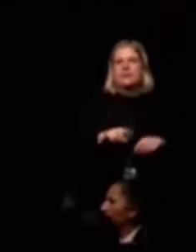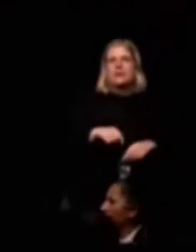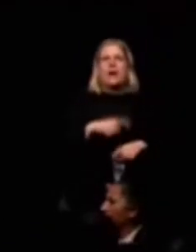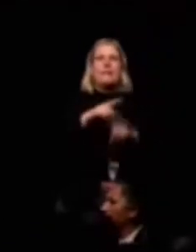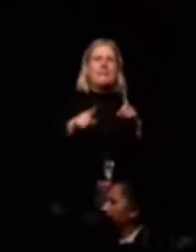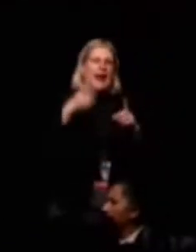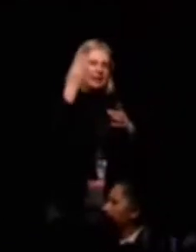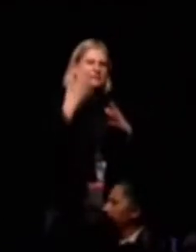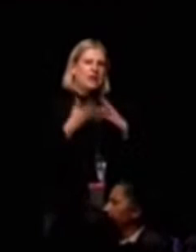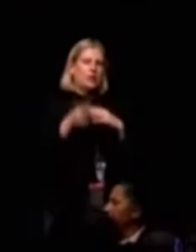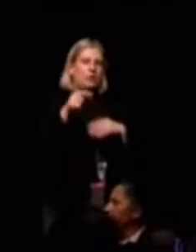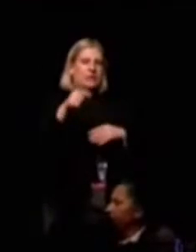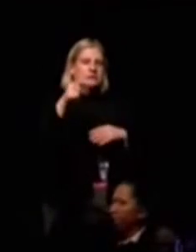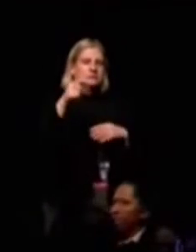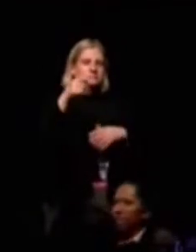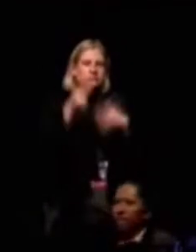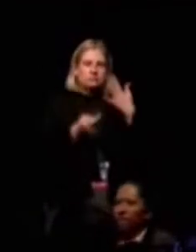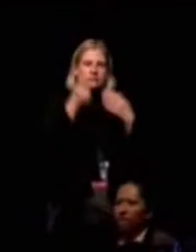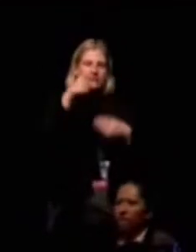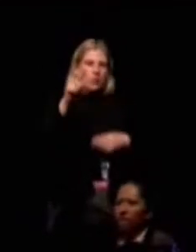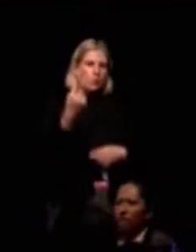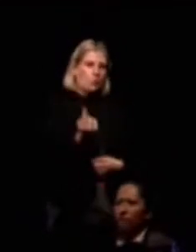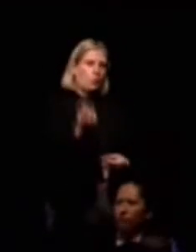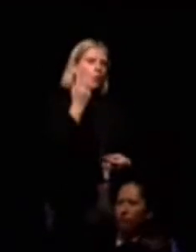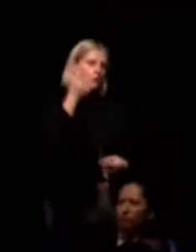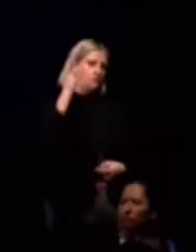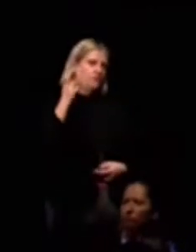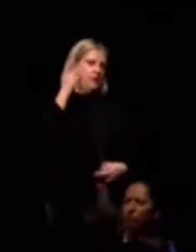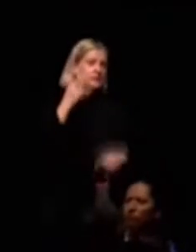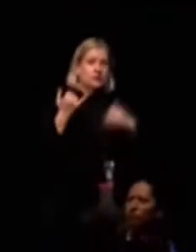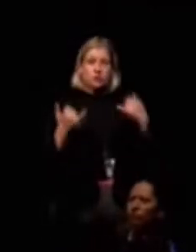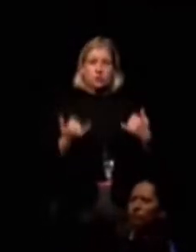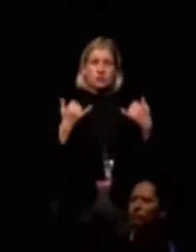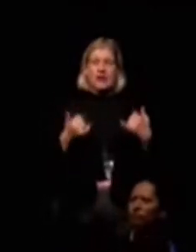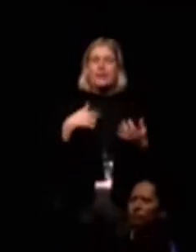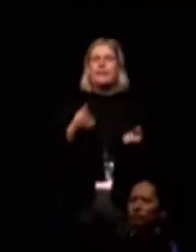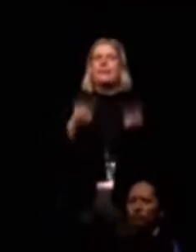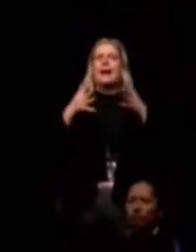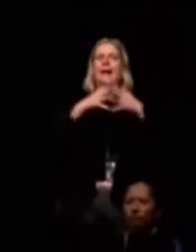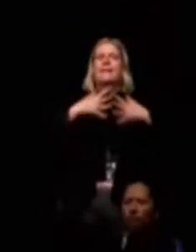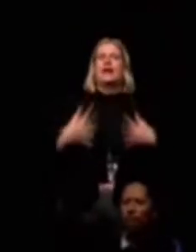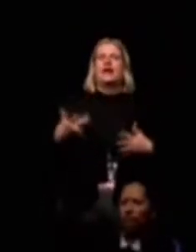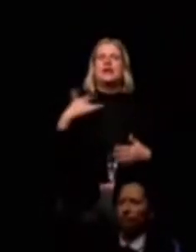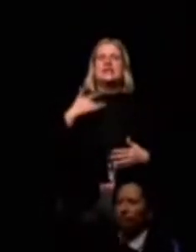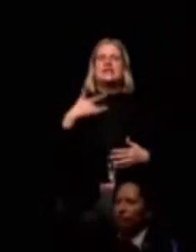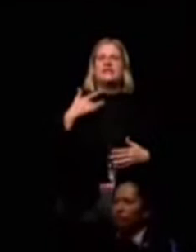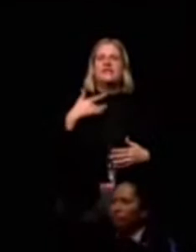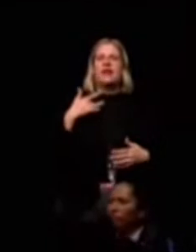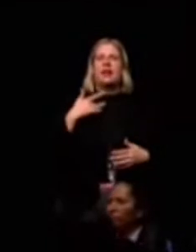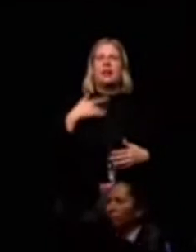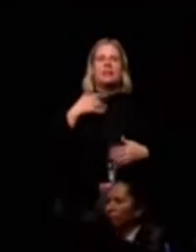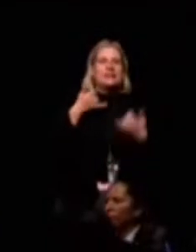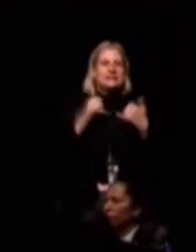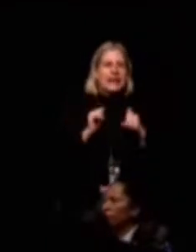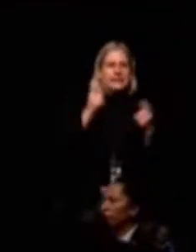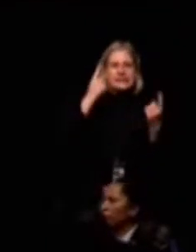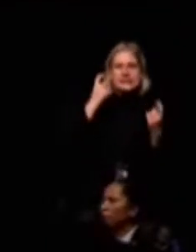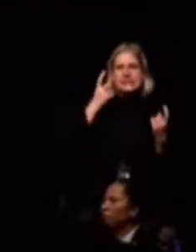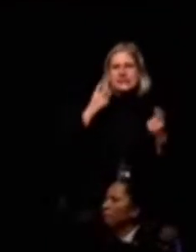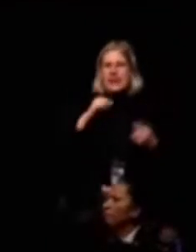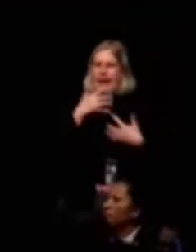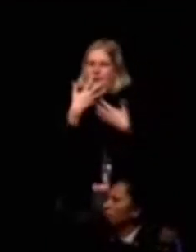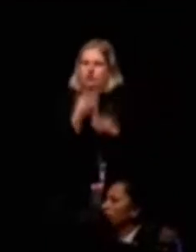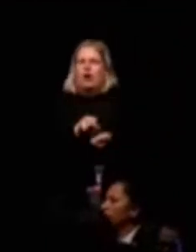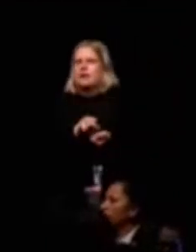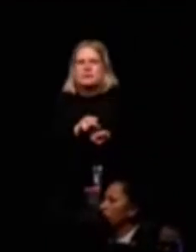reason, because today, many Americans feel the same cynicism,